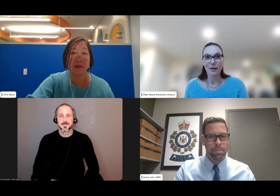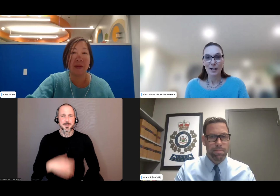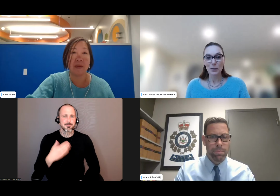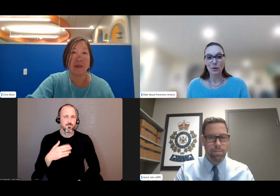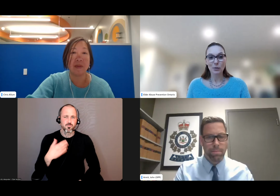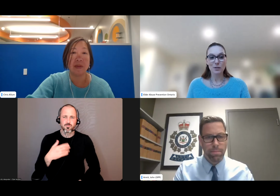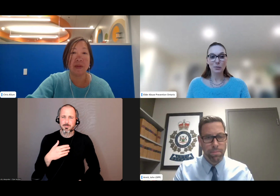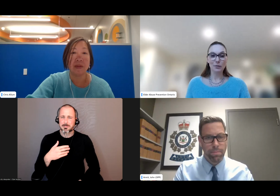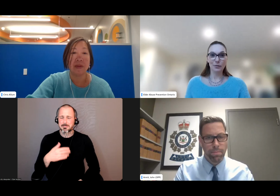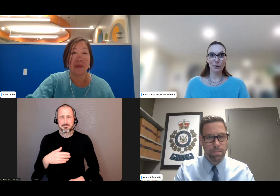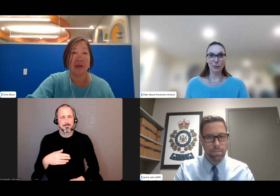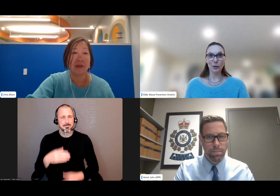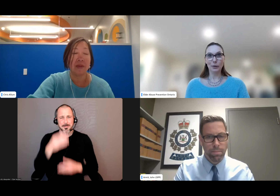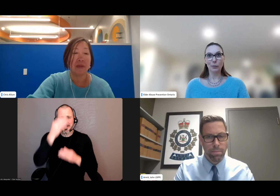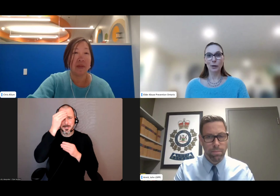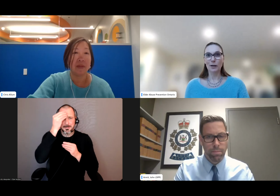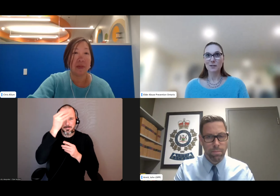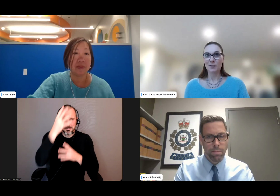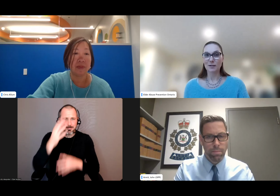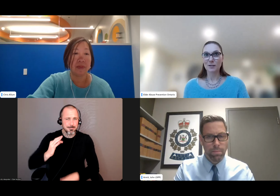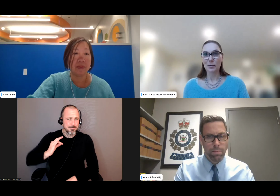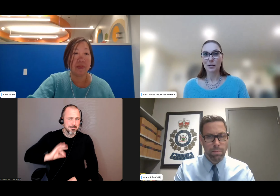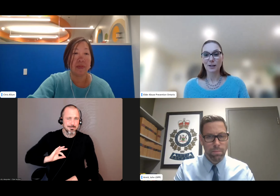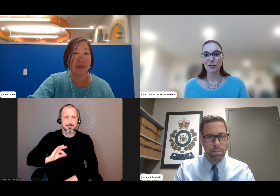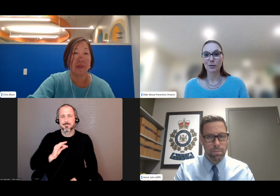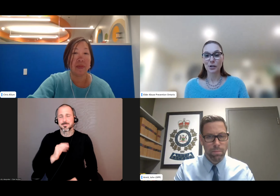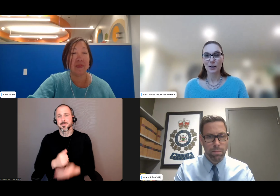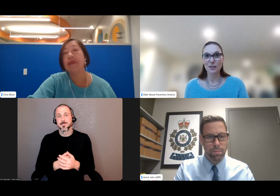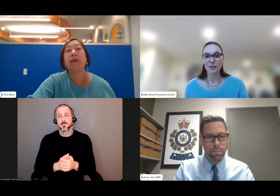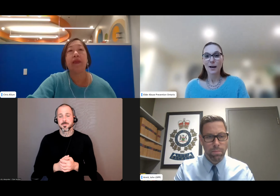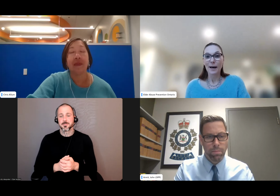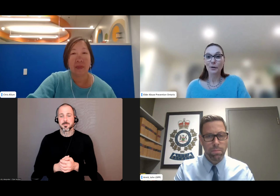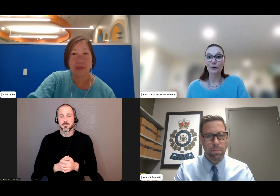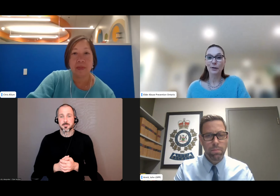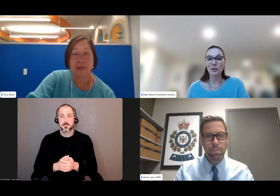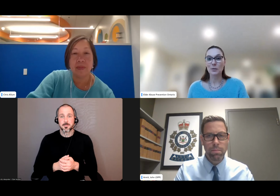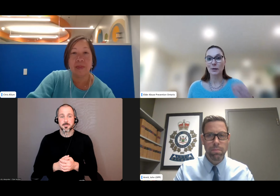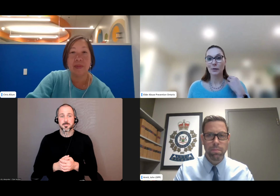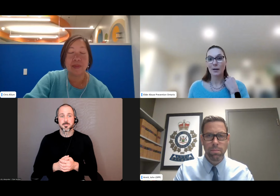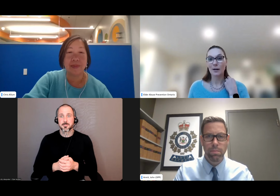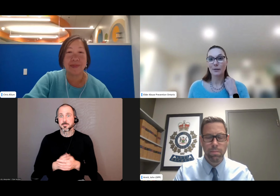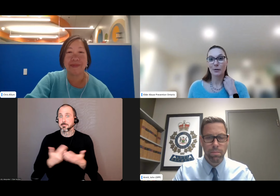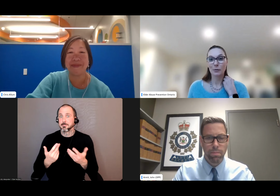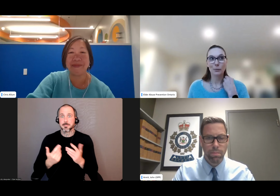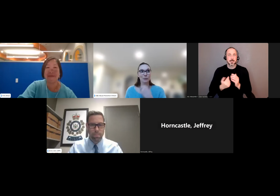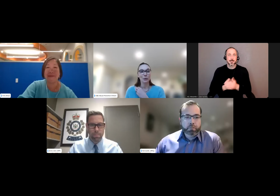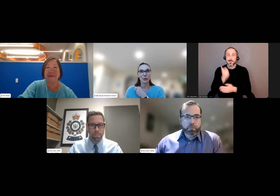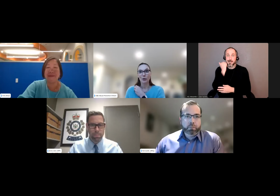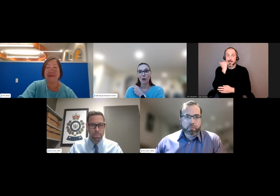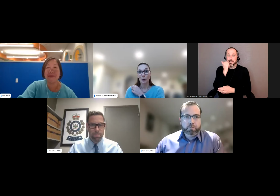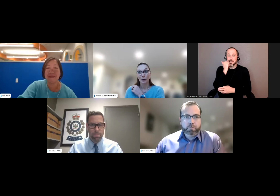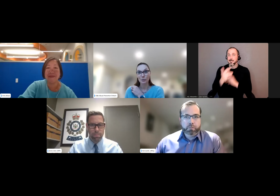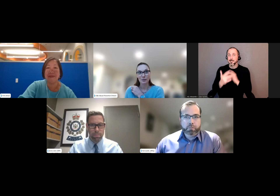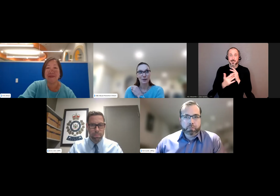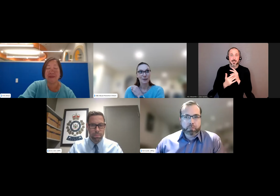And as we know, it's sort of, we don't even realize, I think, some of the technology that's at our fingertips around AI, for